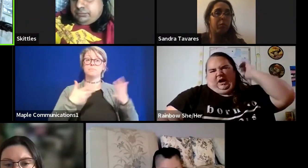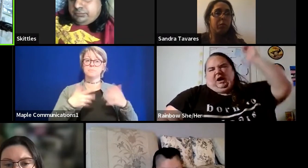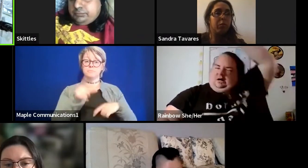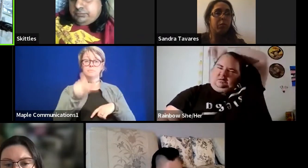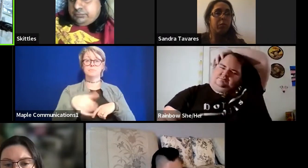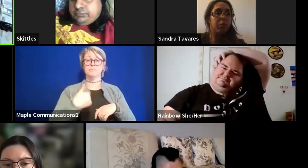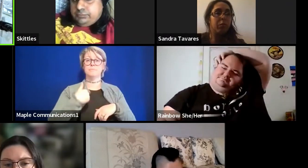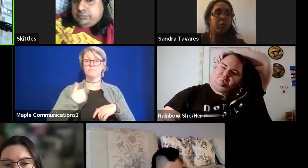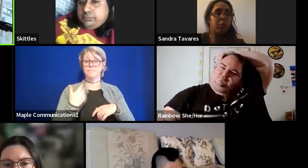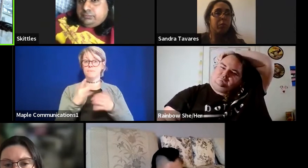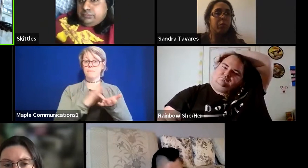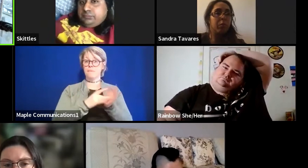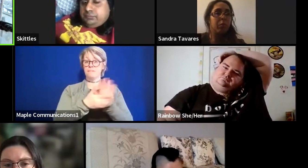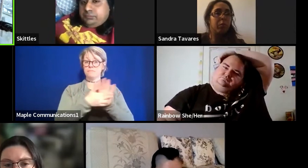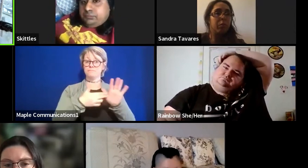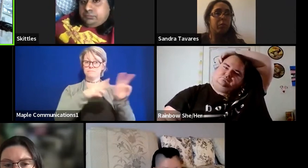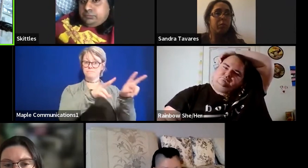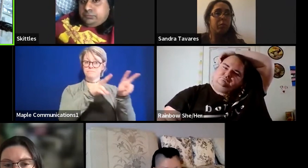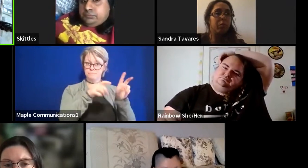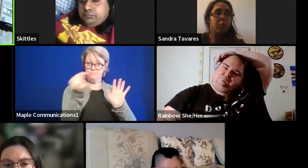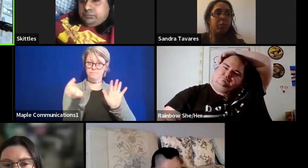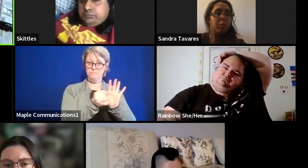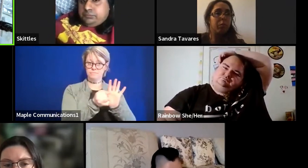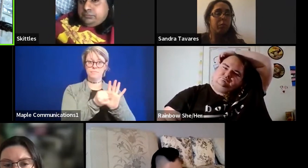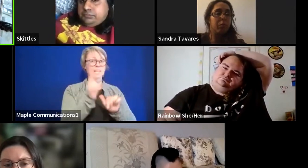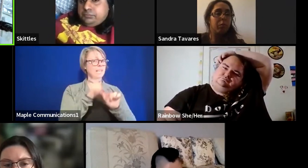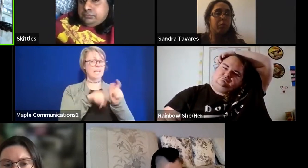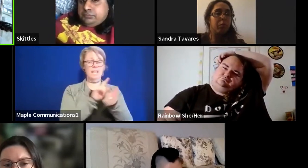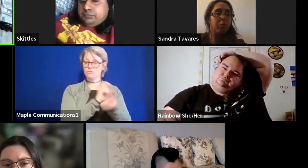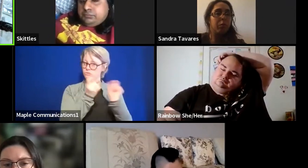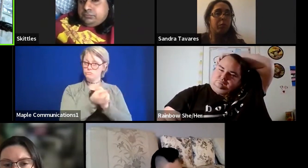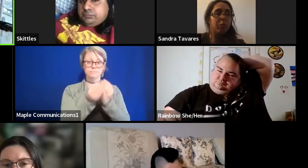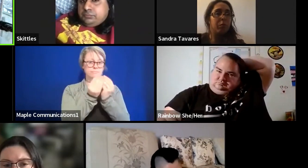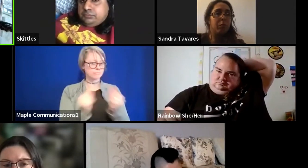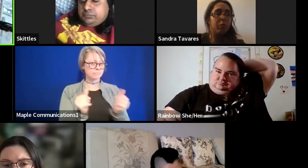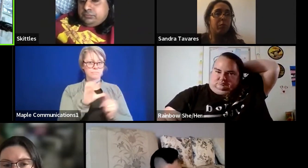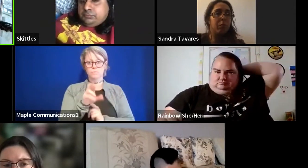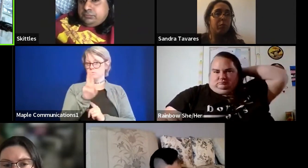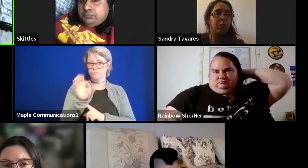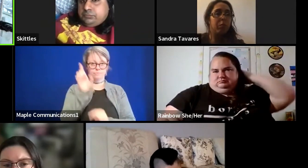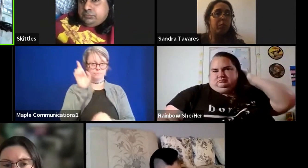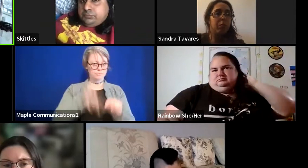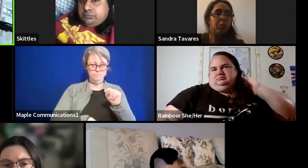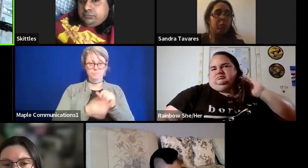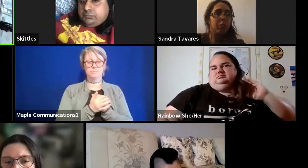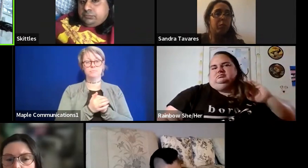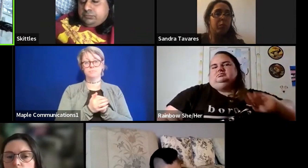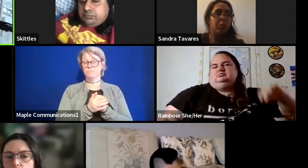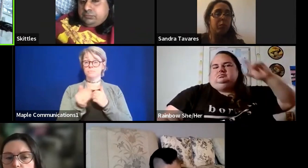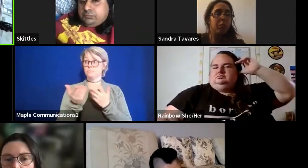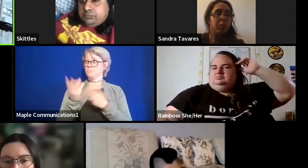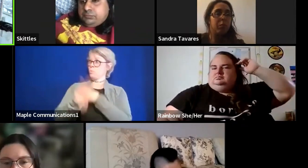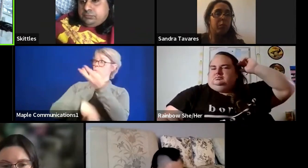have a medical condition that can't be cured by any means that you